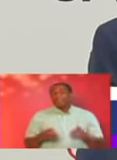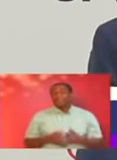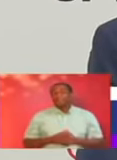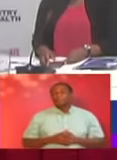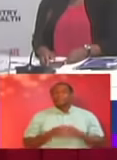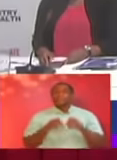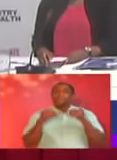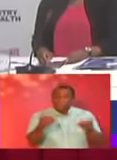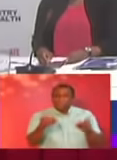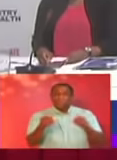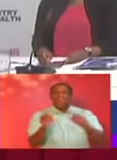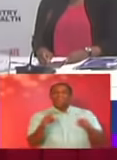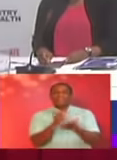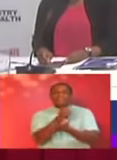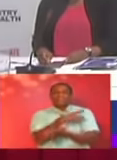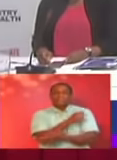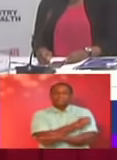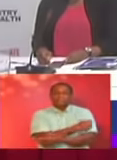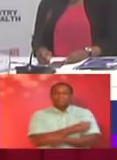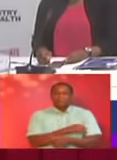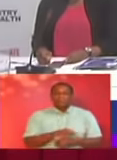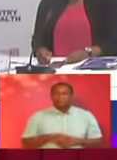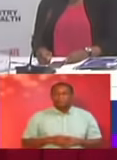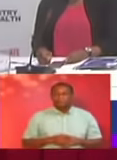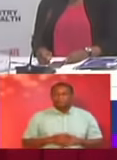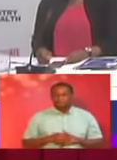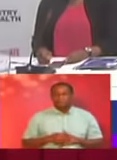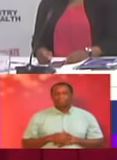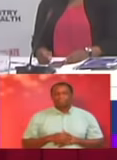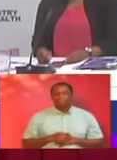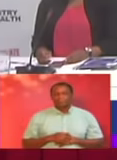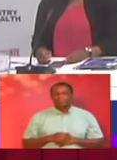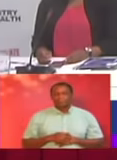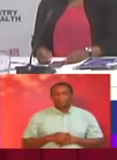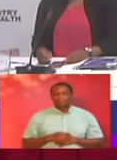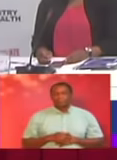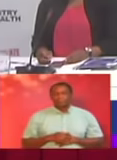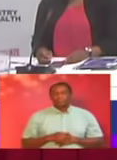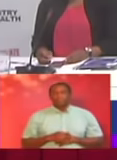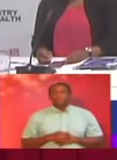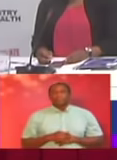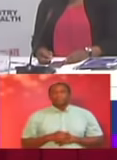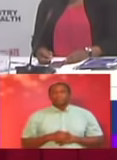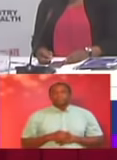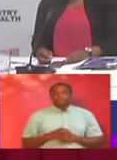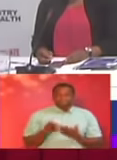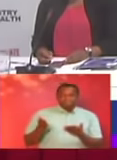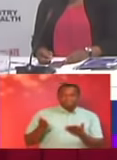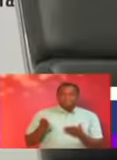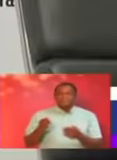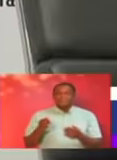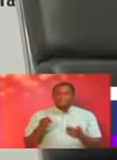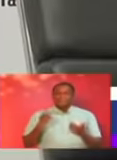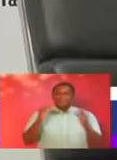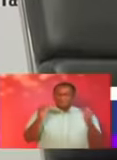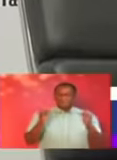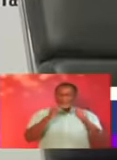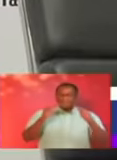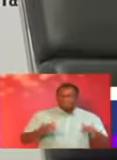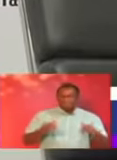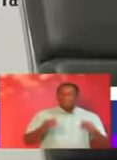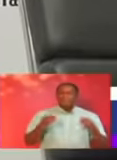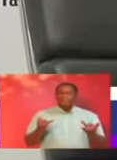to either the CMO or Dr. Richards to talk about discharge criteria. So for step down, as you know, now we have moved away, we